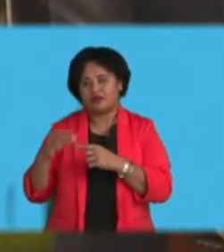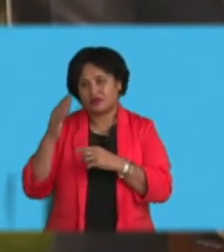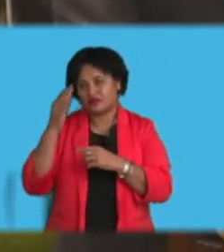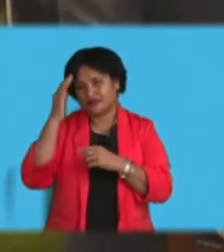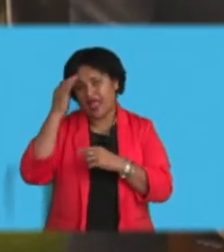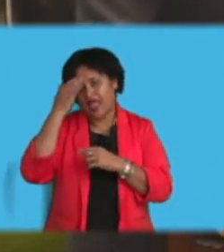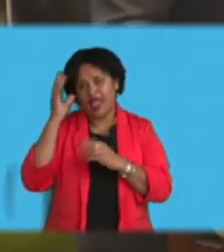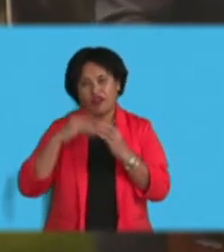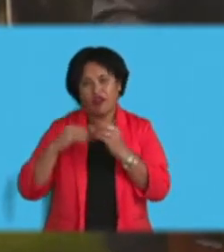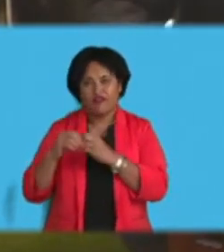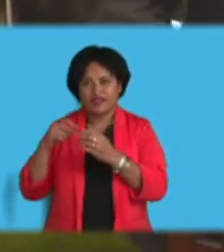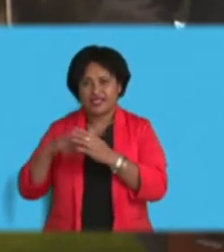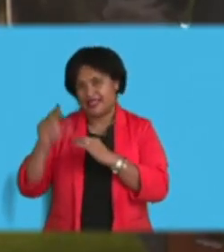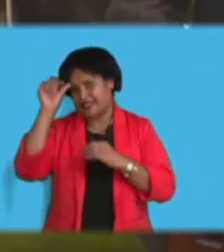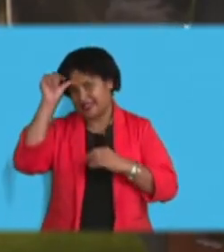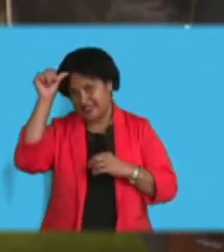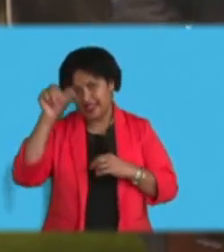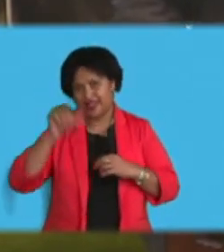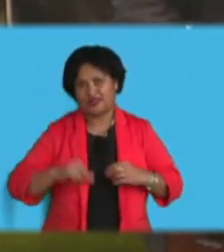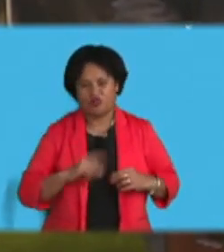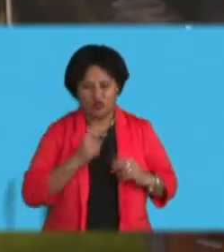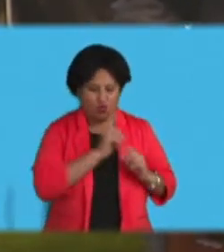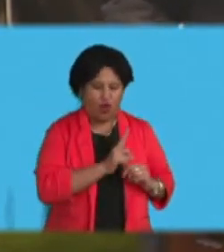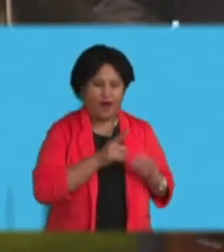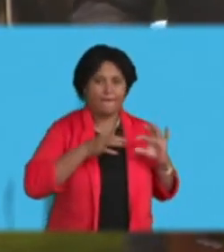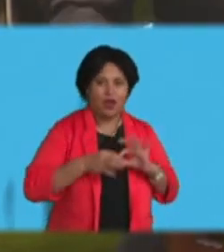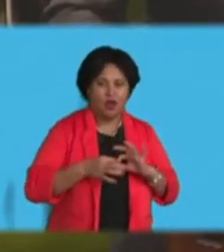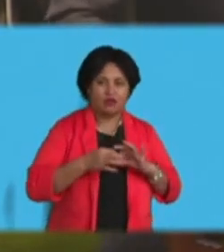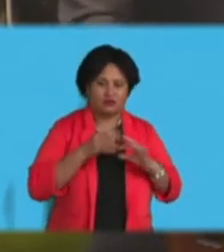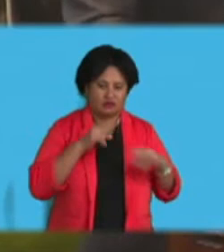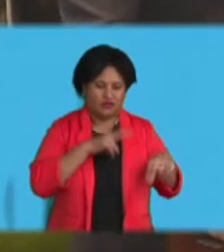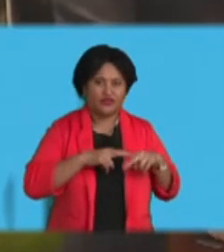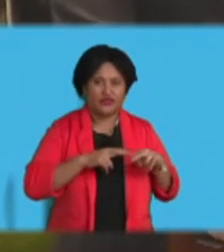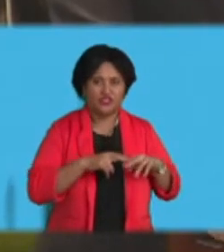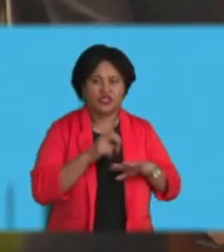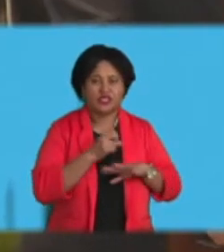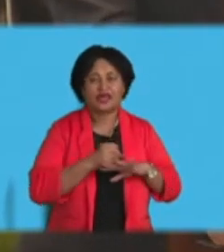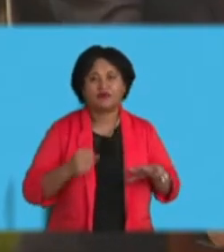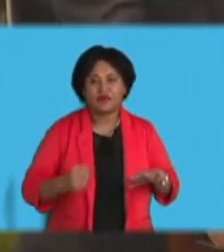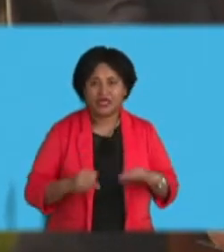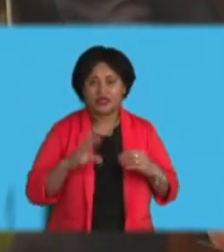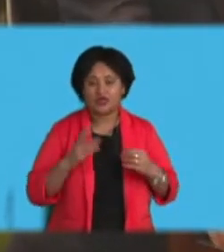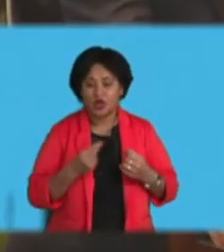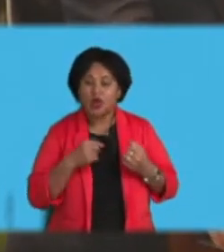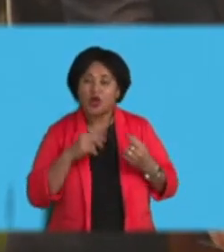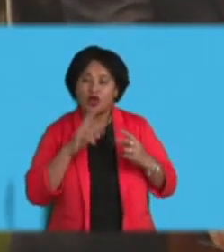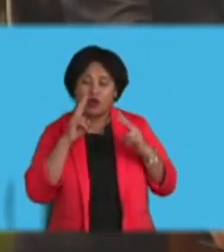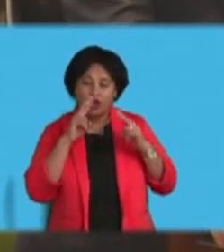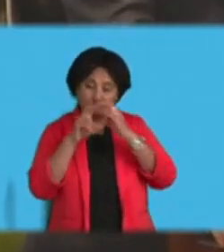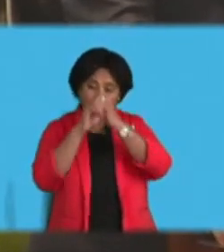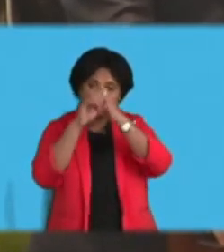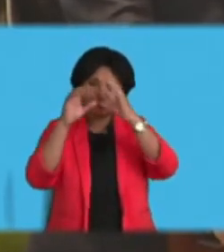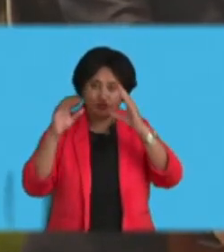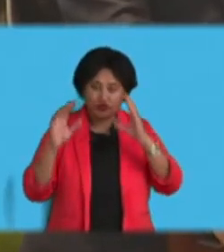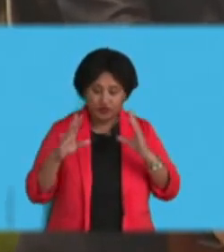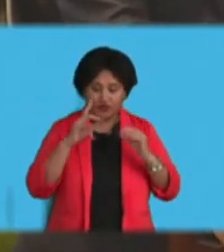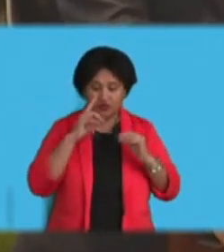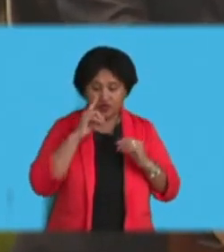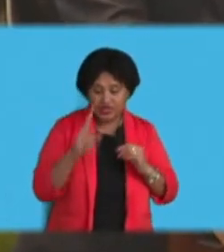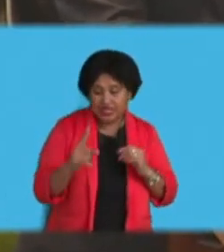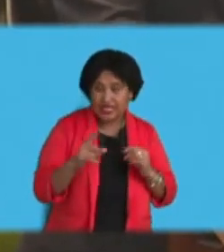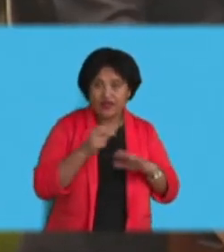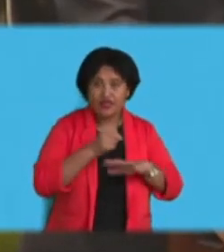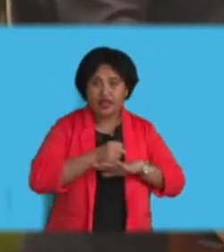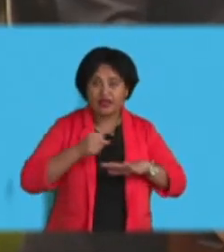in India. Madam Speaker, the 2018 FSSR mission has also looked at the governance frameworks for statutory non-bank financial